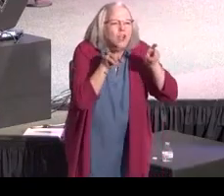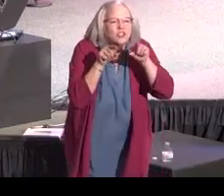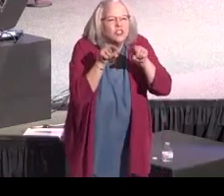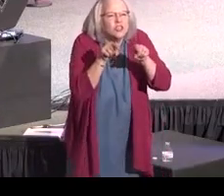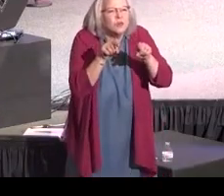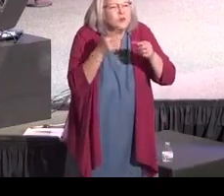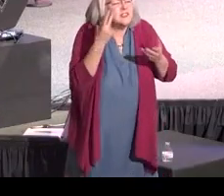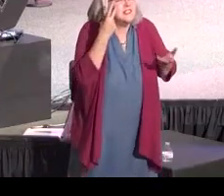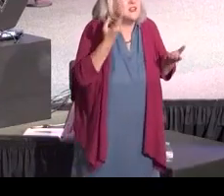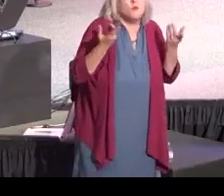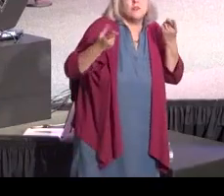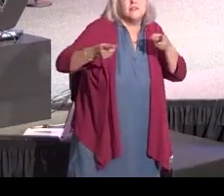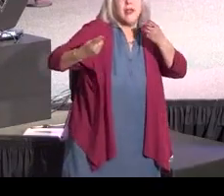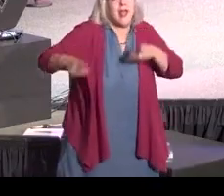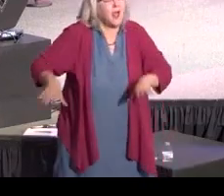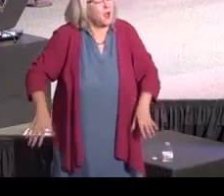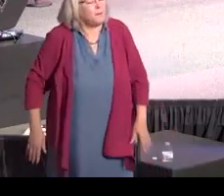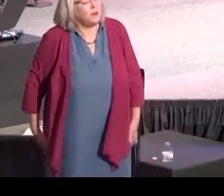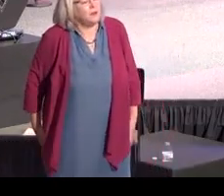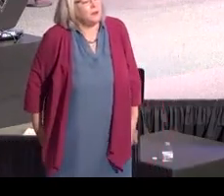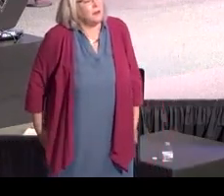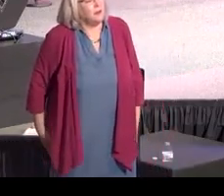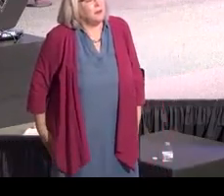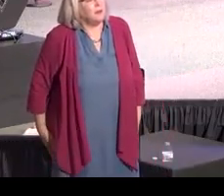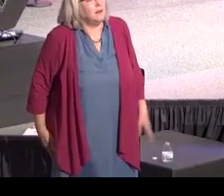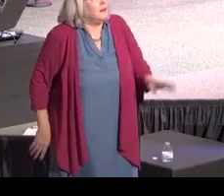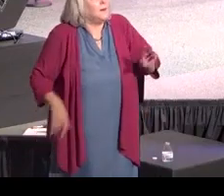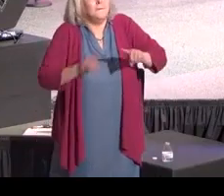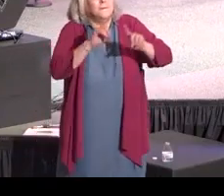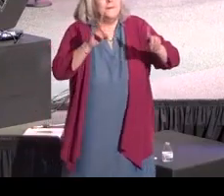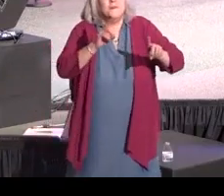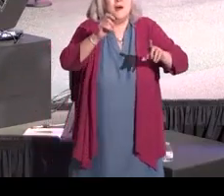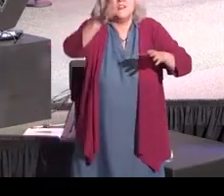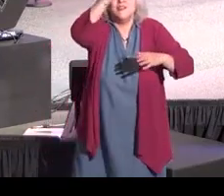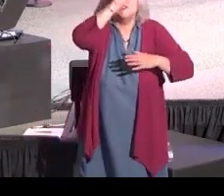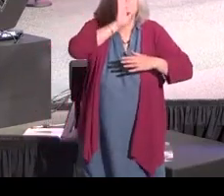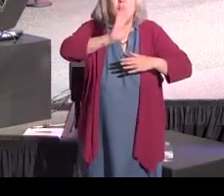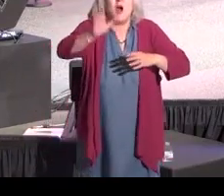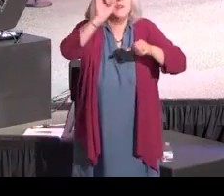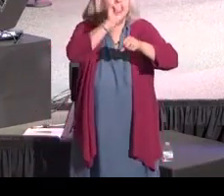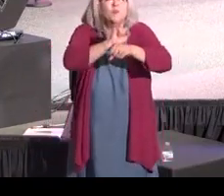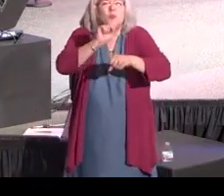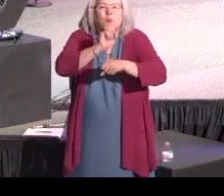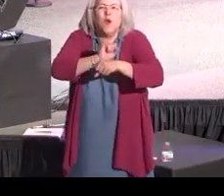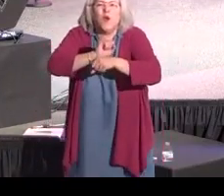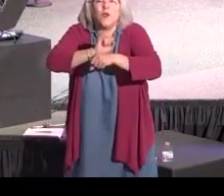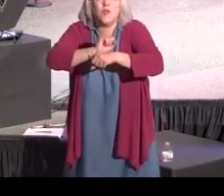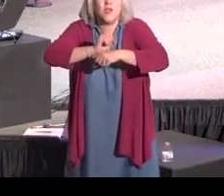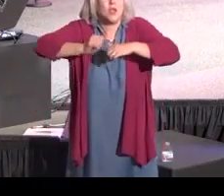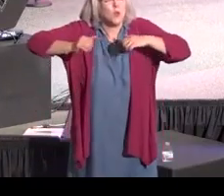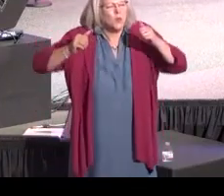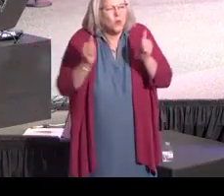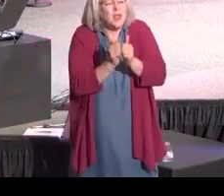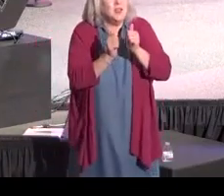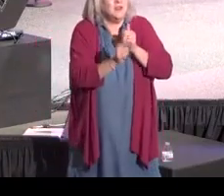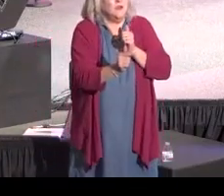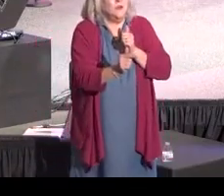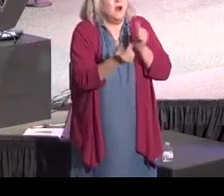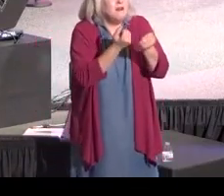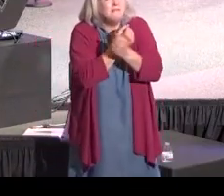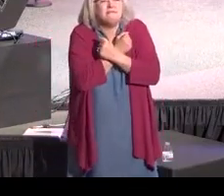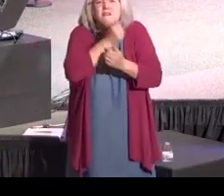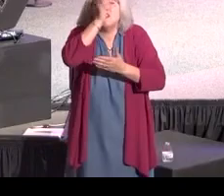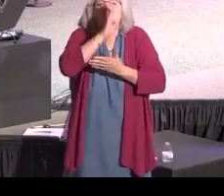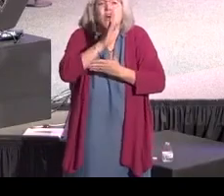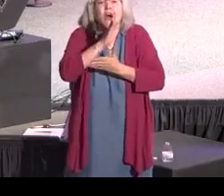But what they did not see was that there was a God working behind the scenes. An infinite, loving